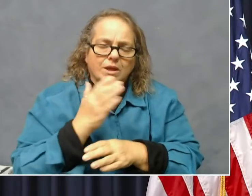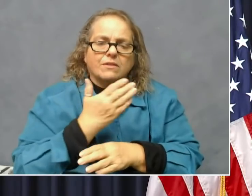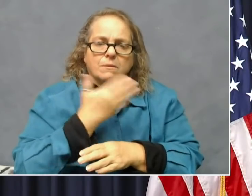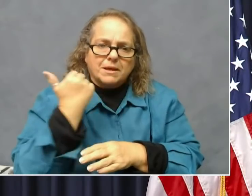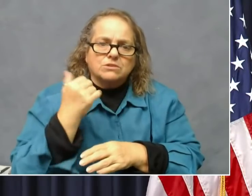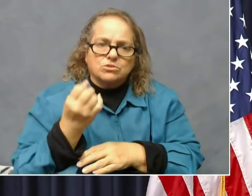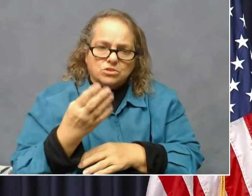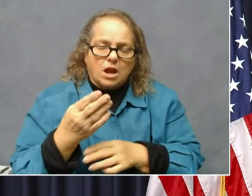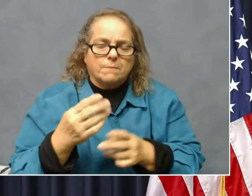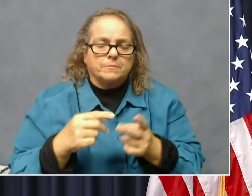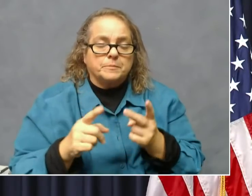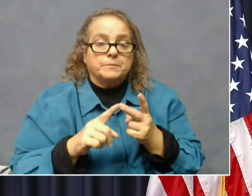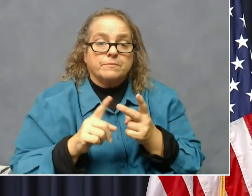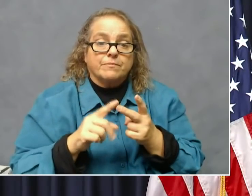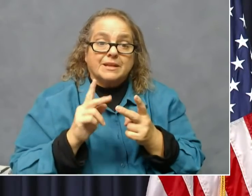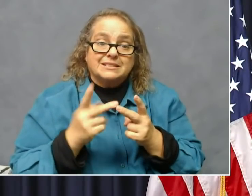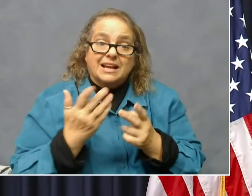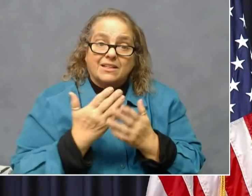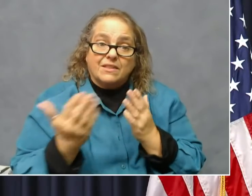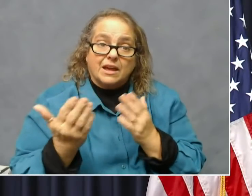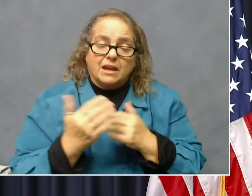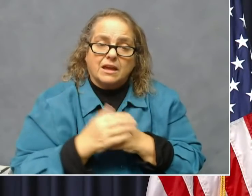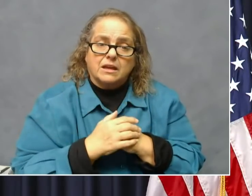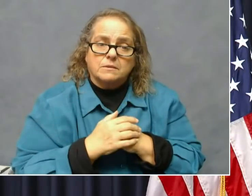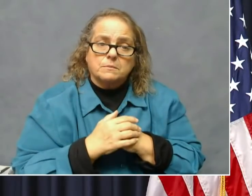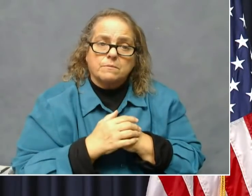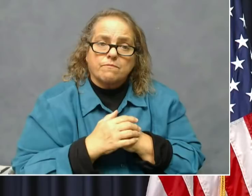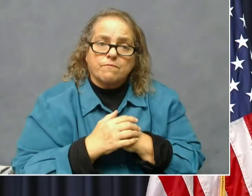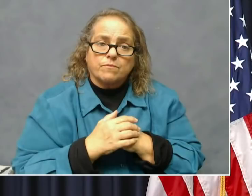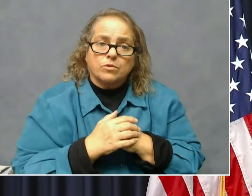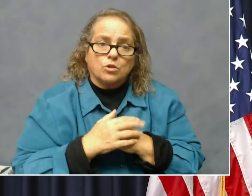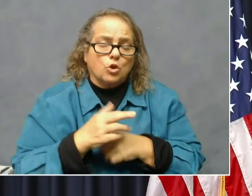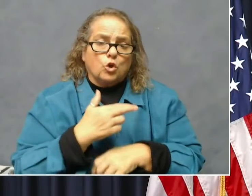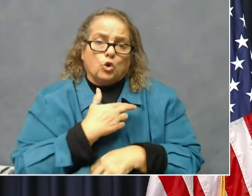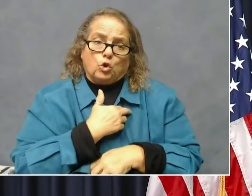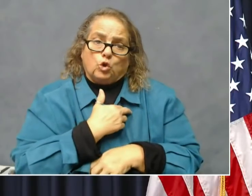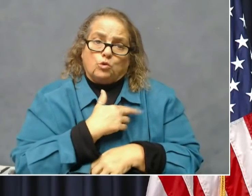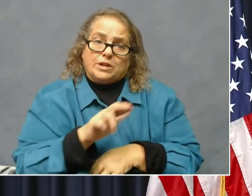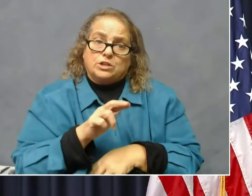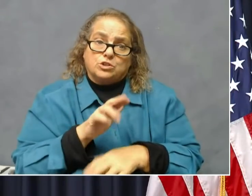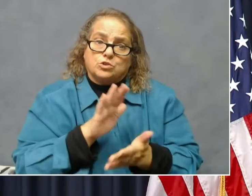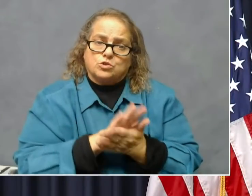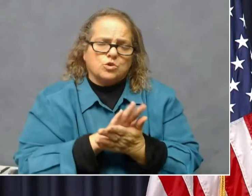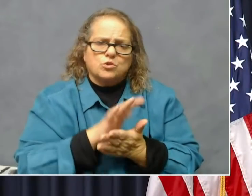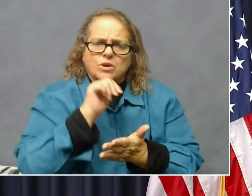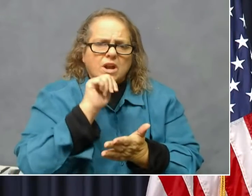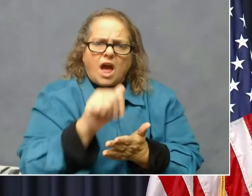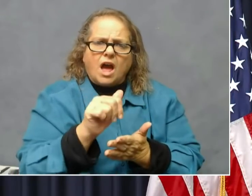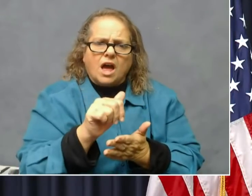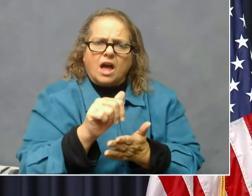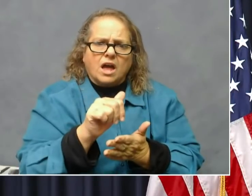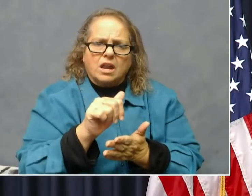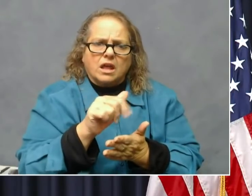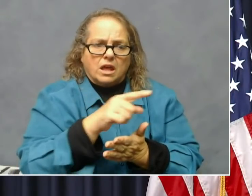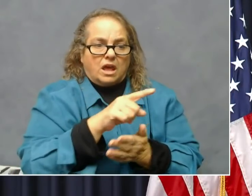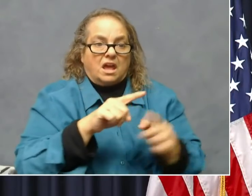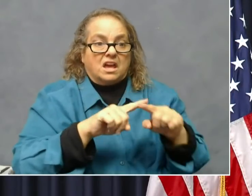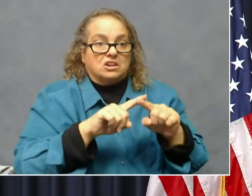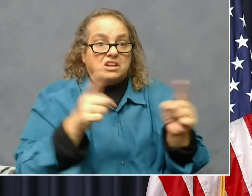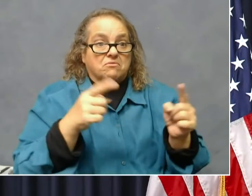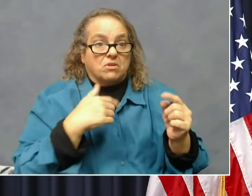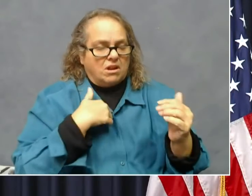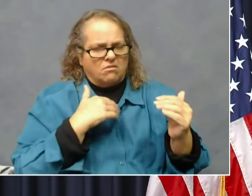thing is in no way were religious schools treated any differently. We asked everybody to make the same